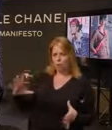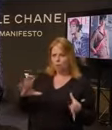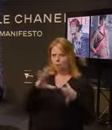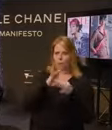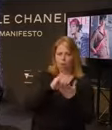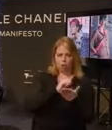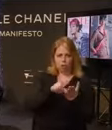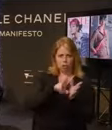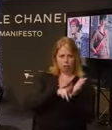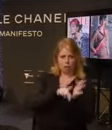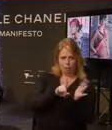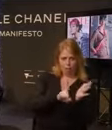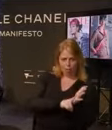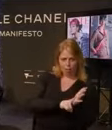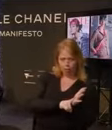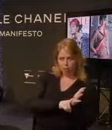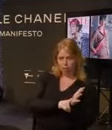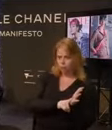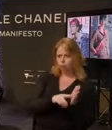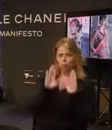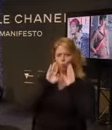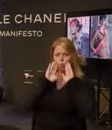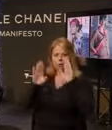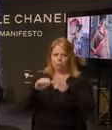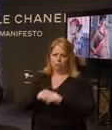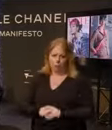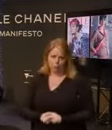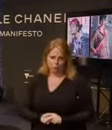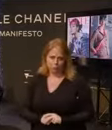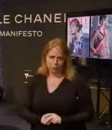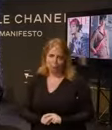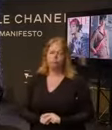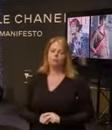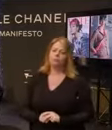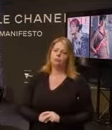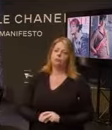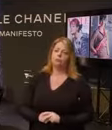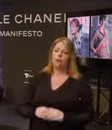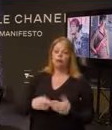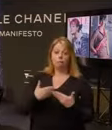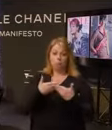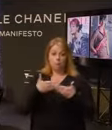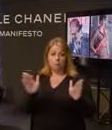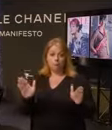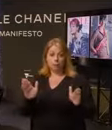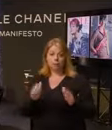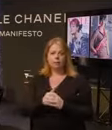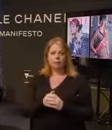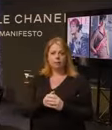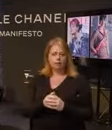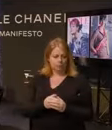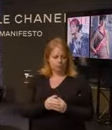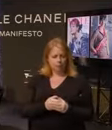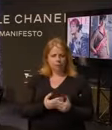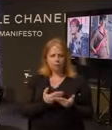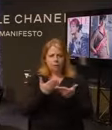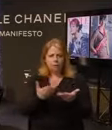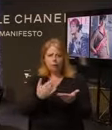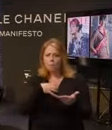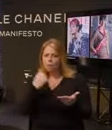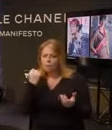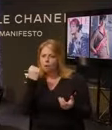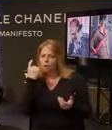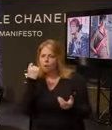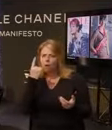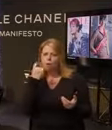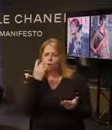of Chanel has been really wonderful to see, and to, I think, for the public as well, to sort of broaden their understanding of